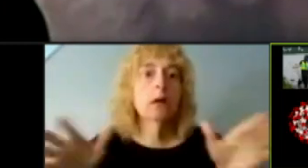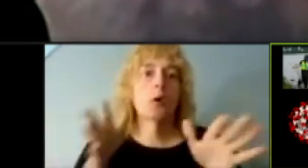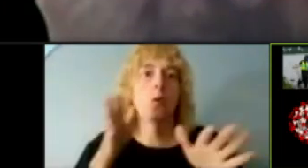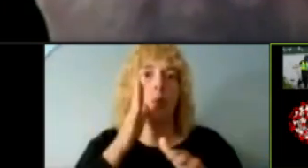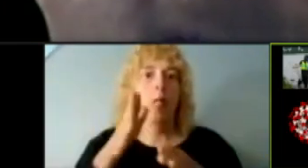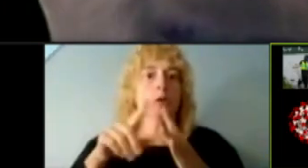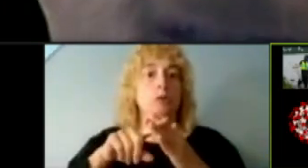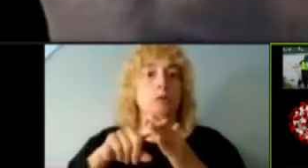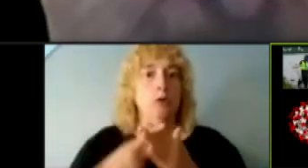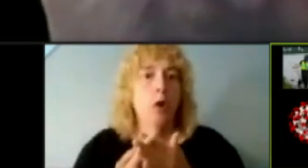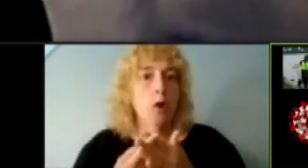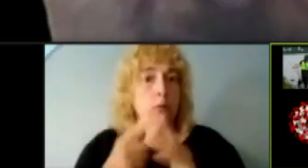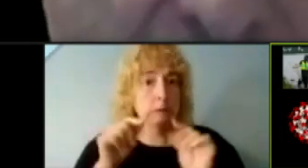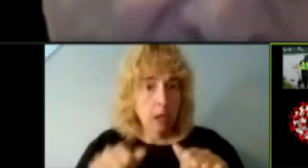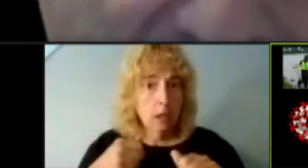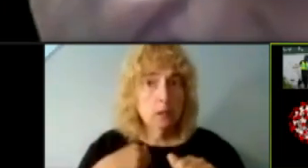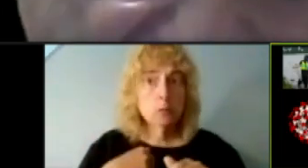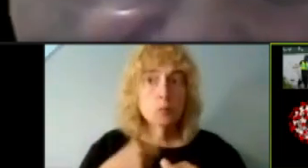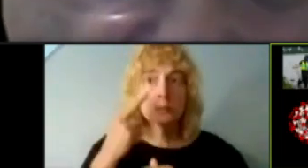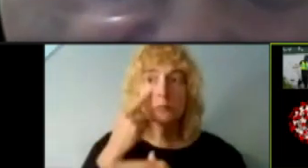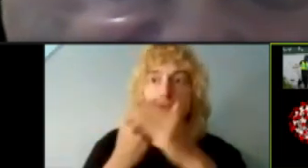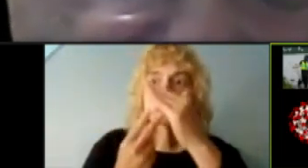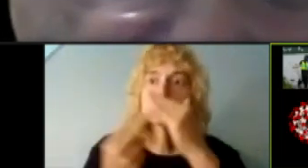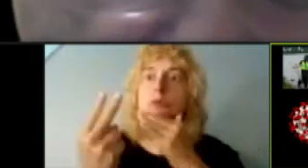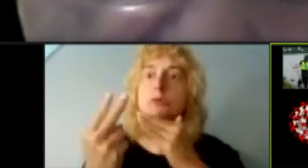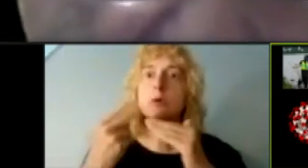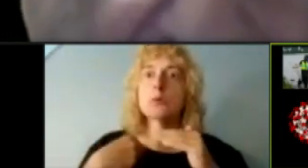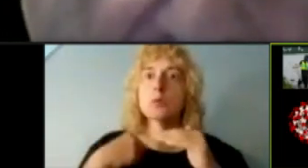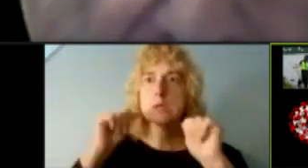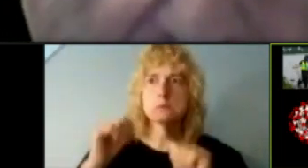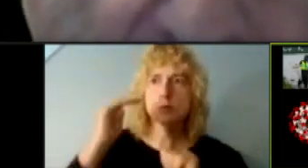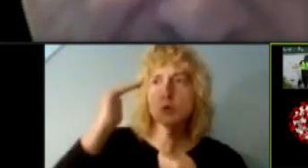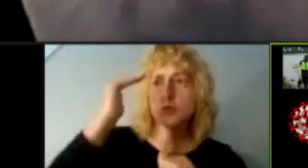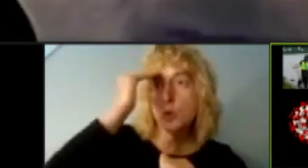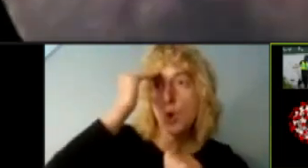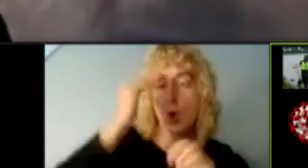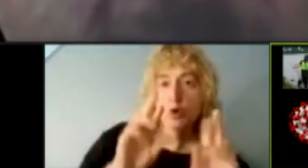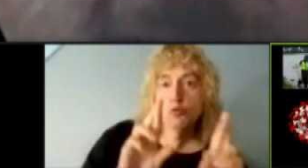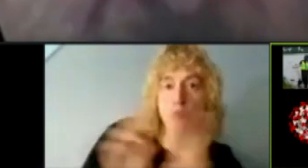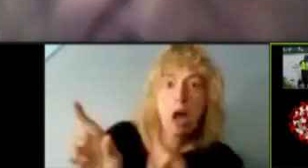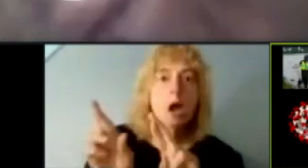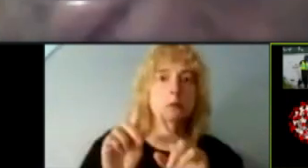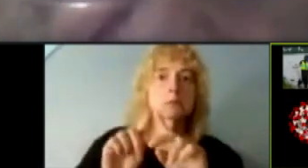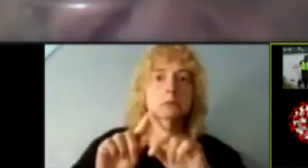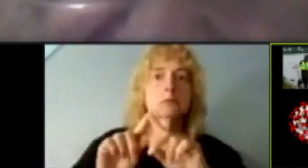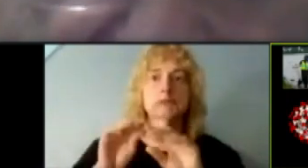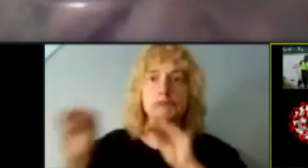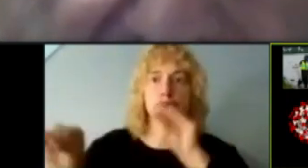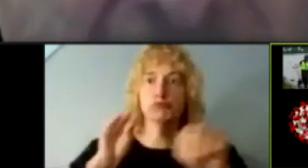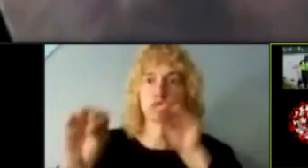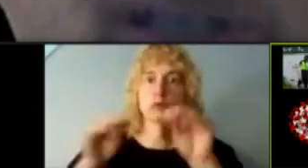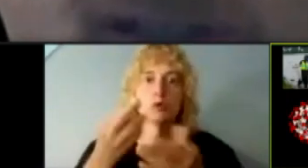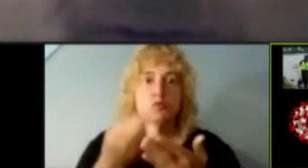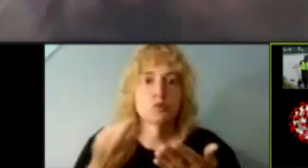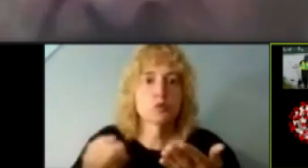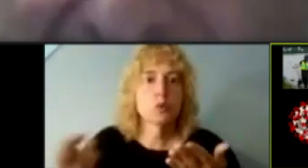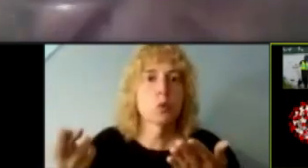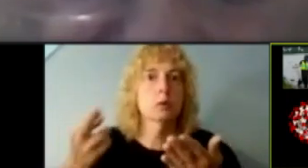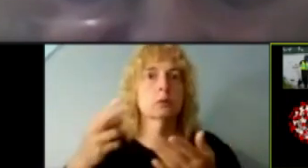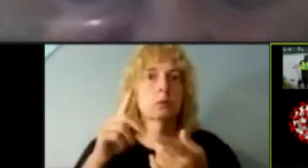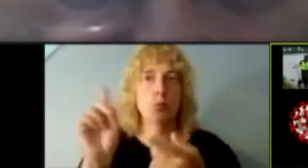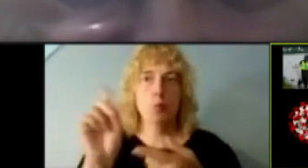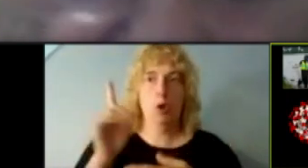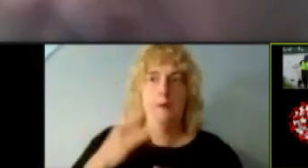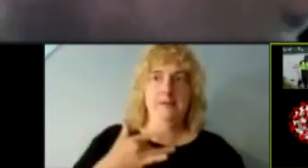or anticipate that disease to place those resources where they're needed? We felt called on to start this project, and we still feel